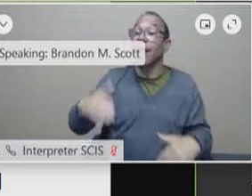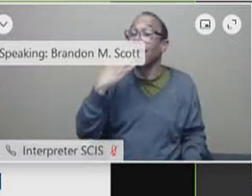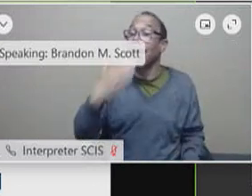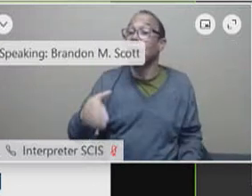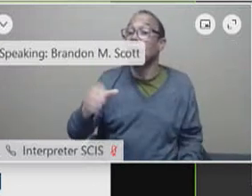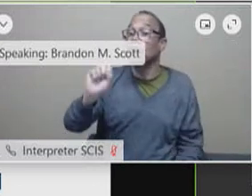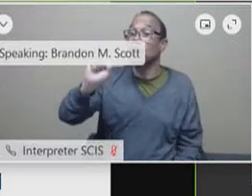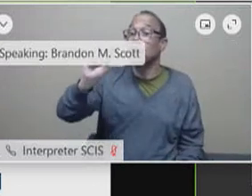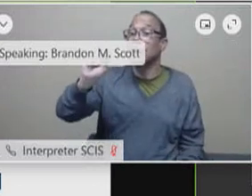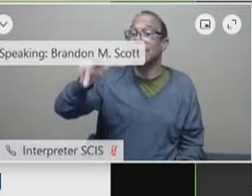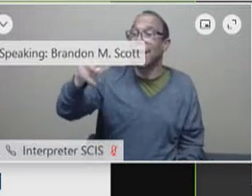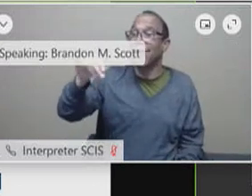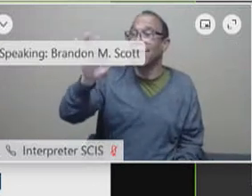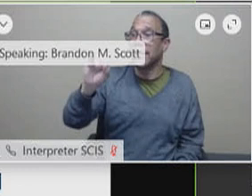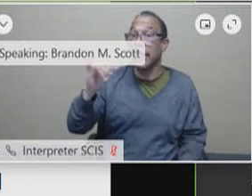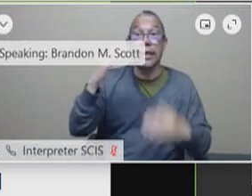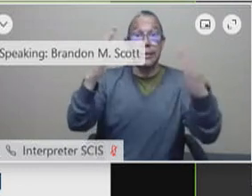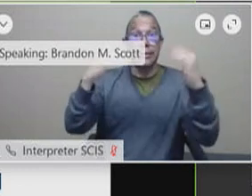Stephen Merrick.